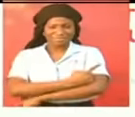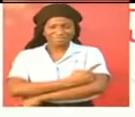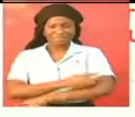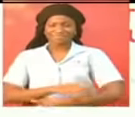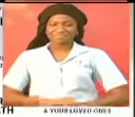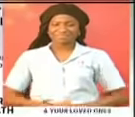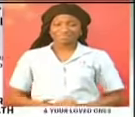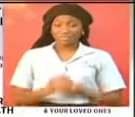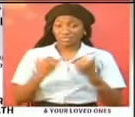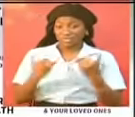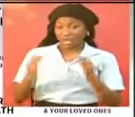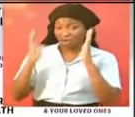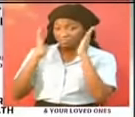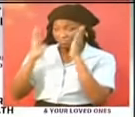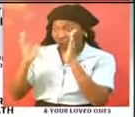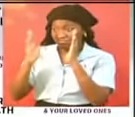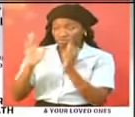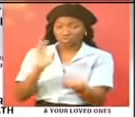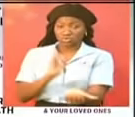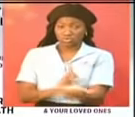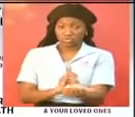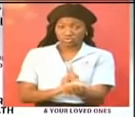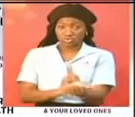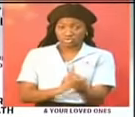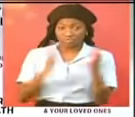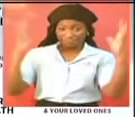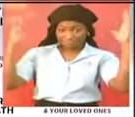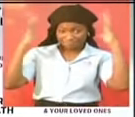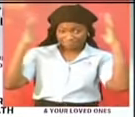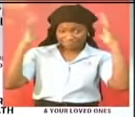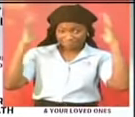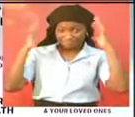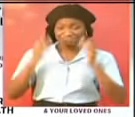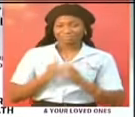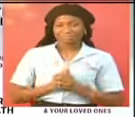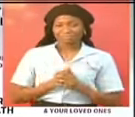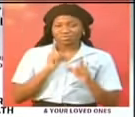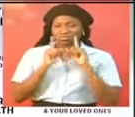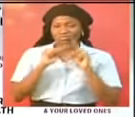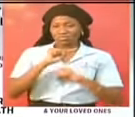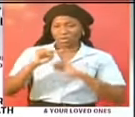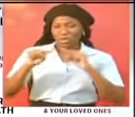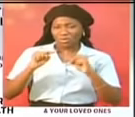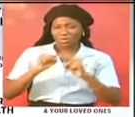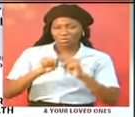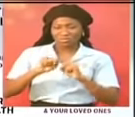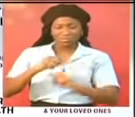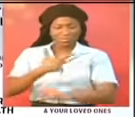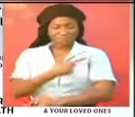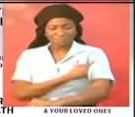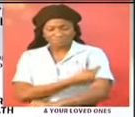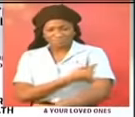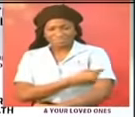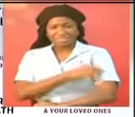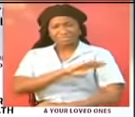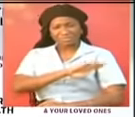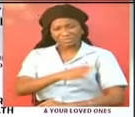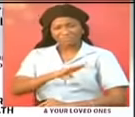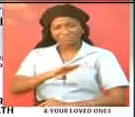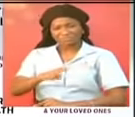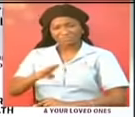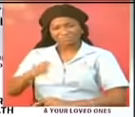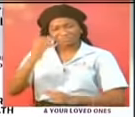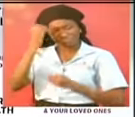over to Dr. Avery Hines, who will present the latest clinical, vaccination and epidemiological updates. Dr.